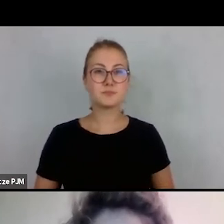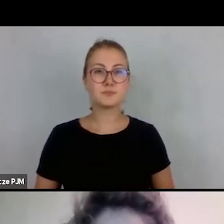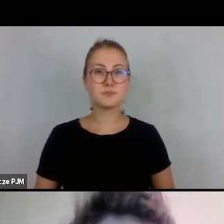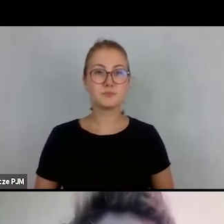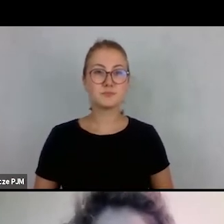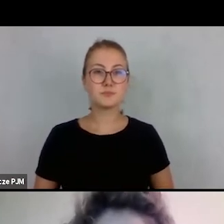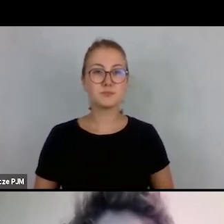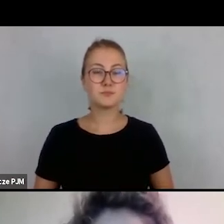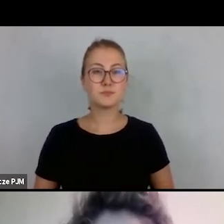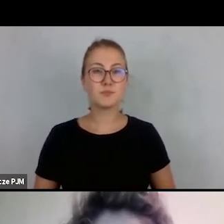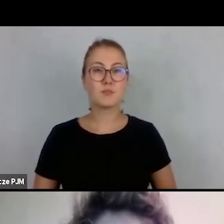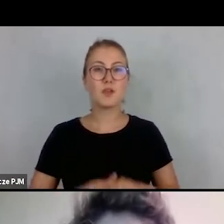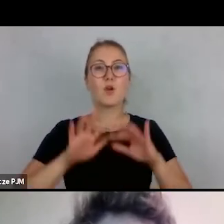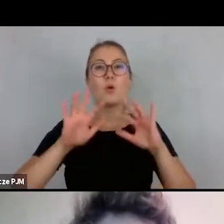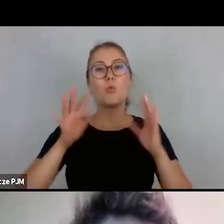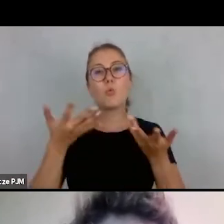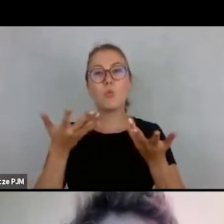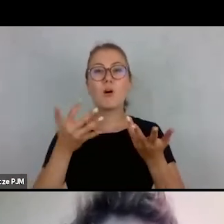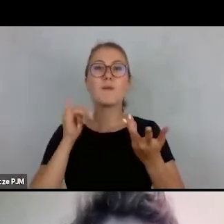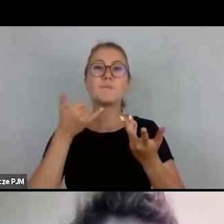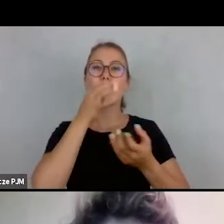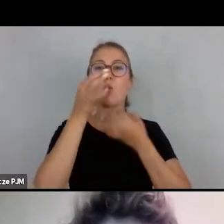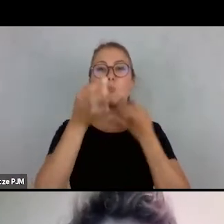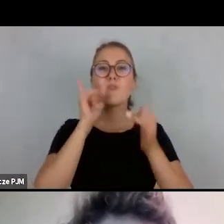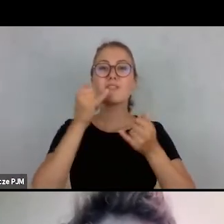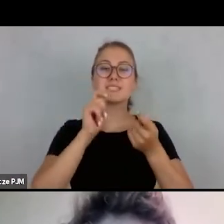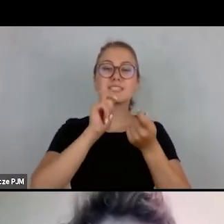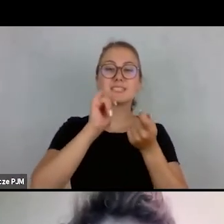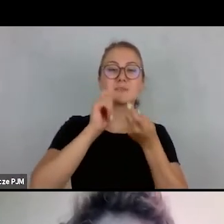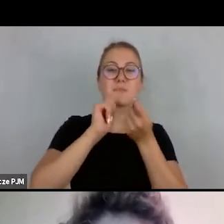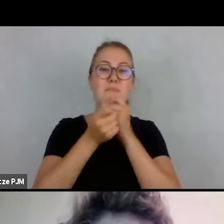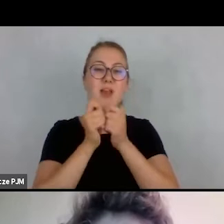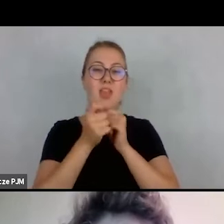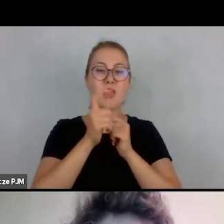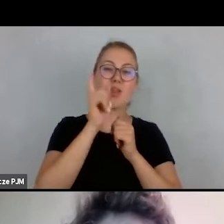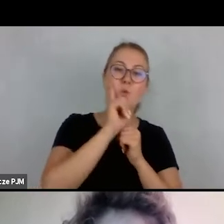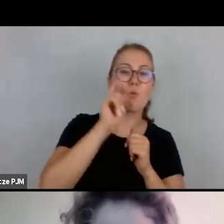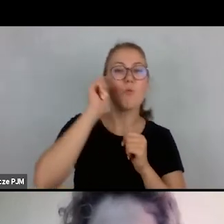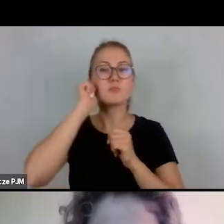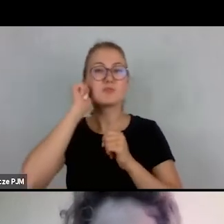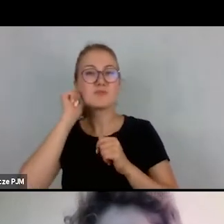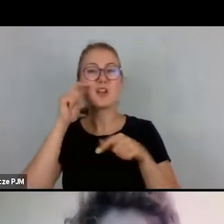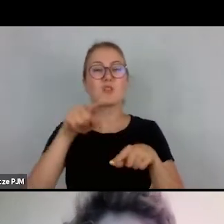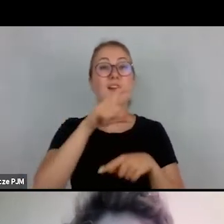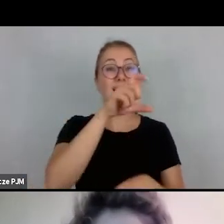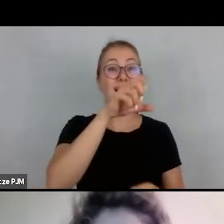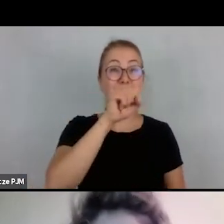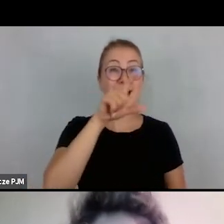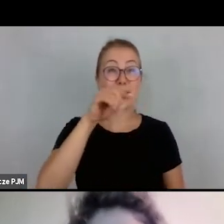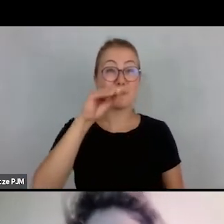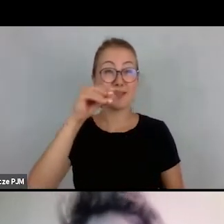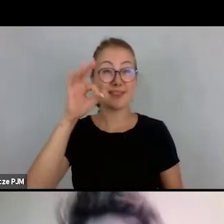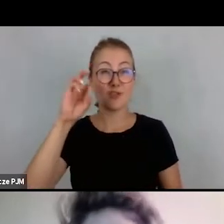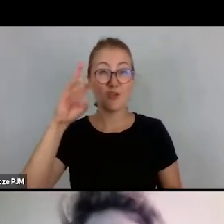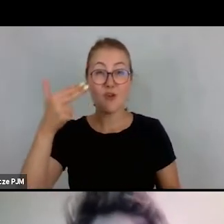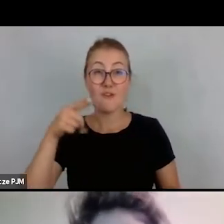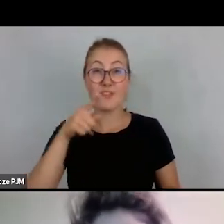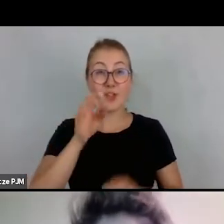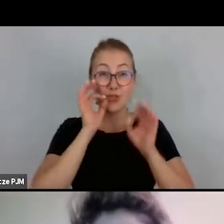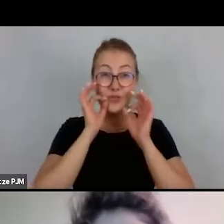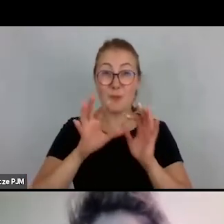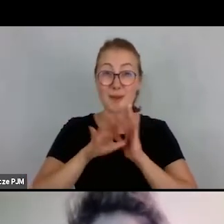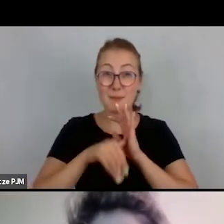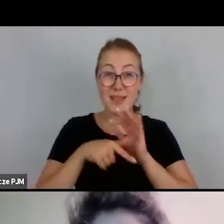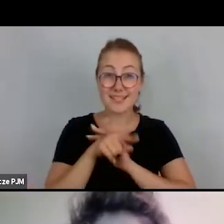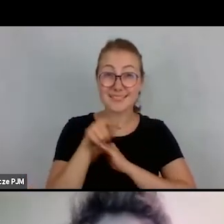many countries around the world, TikTok and social media has created a space for kids to think about the world differently and to try